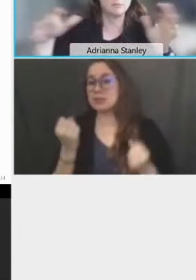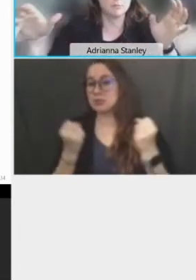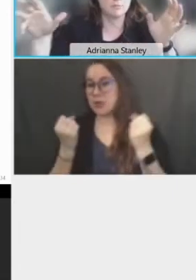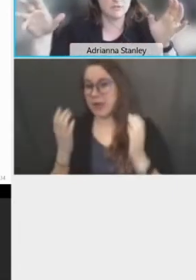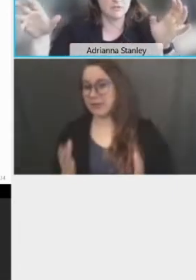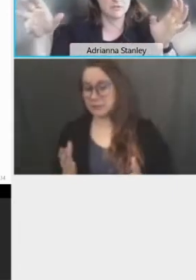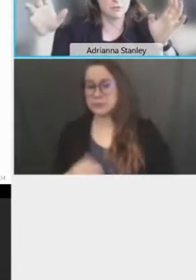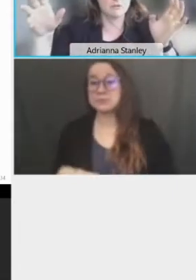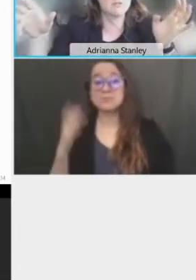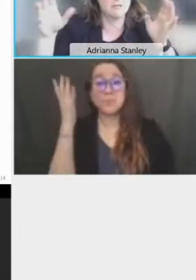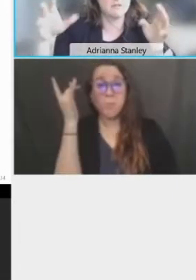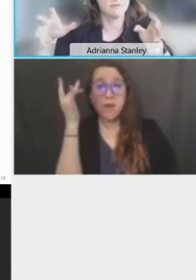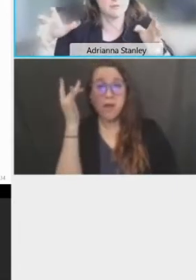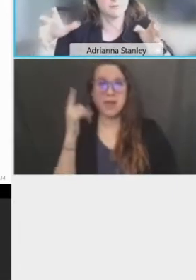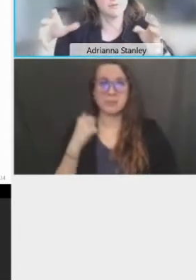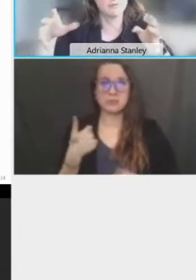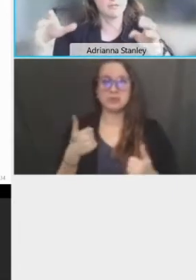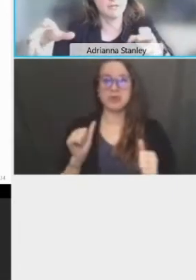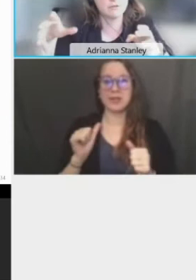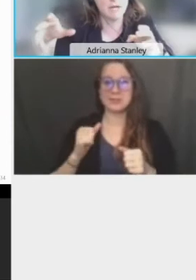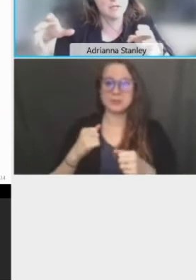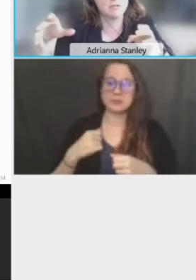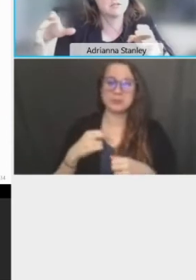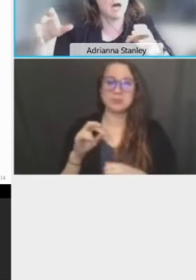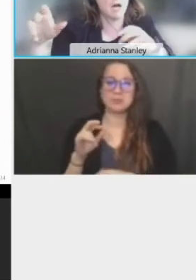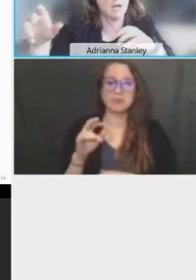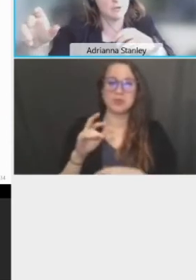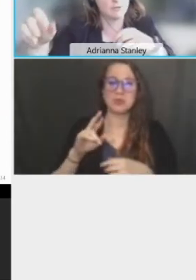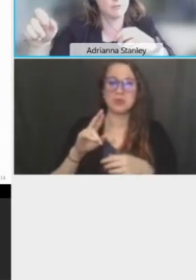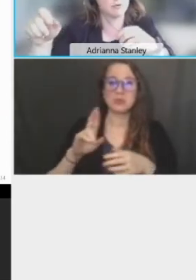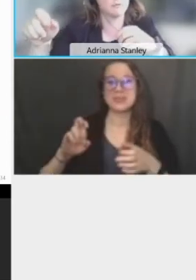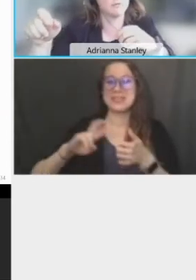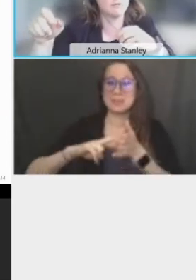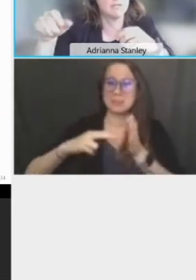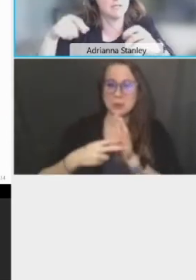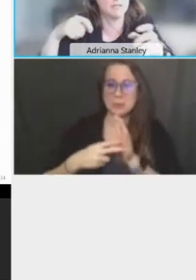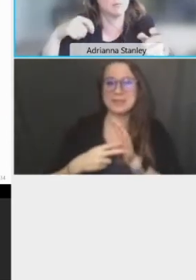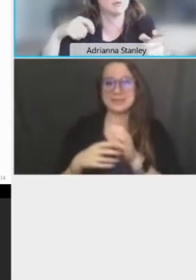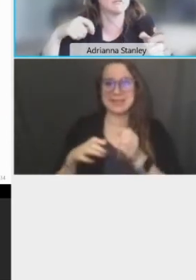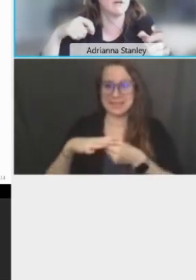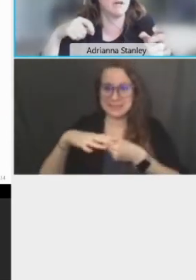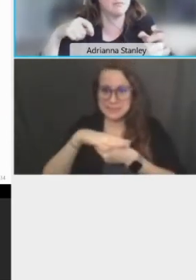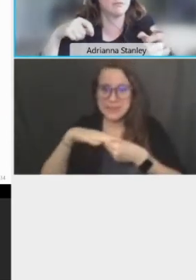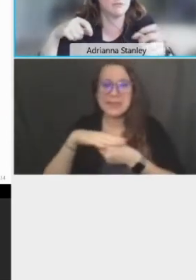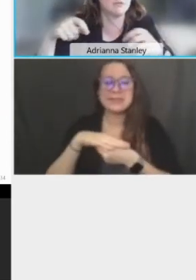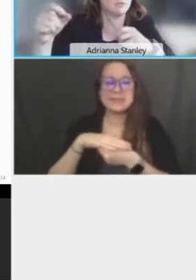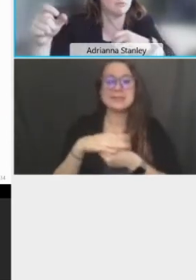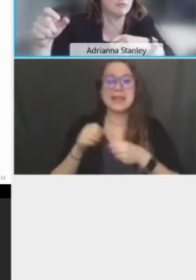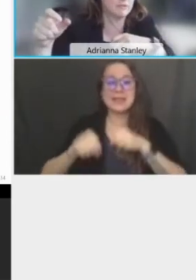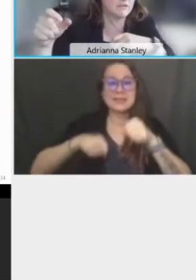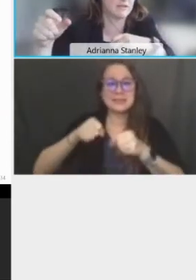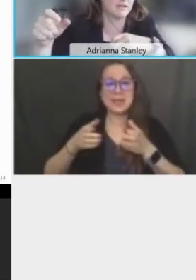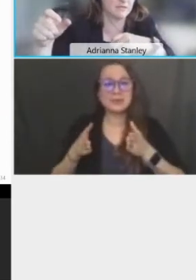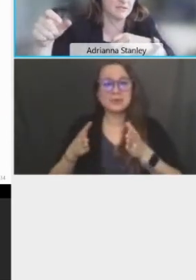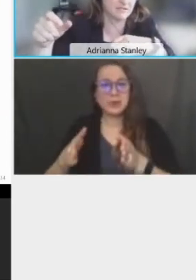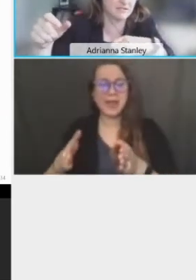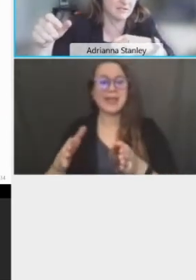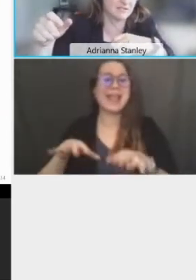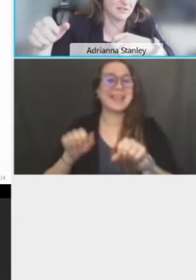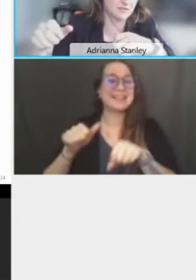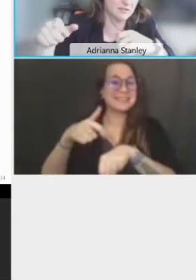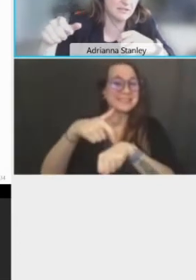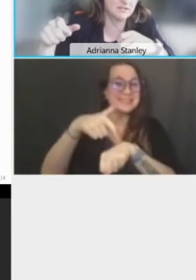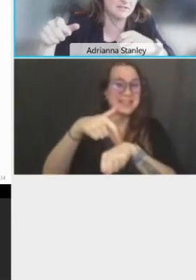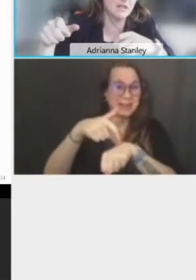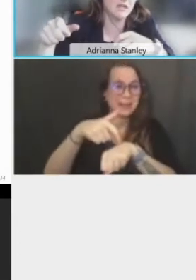we're repurposing both space in the form of the cycle track and time in the form of getting more time for certain movements out of